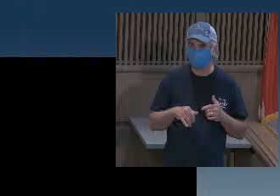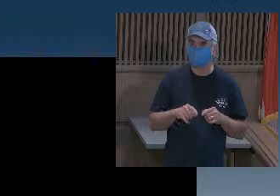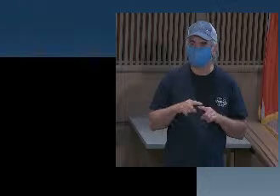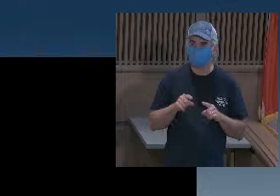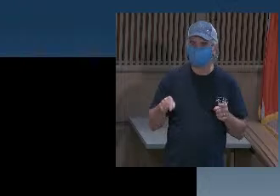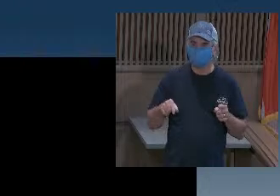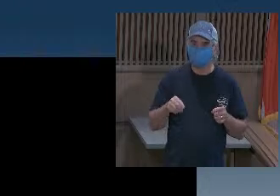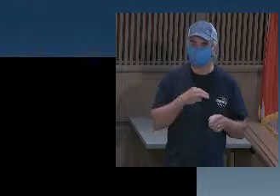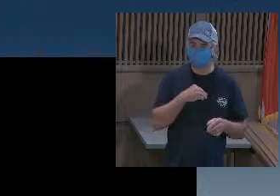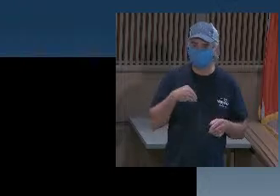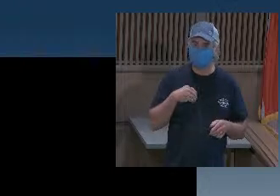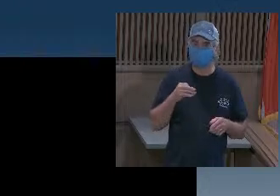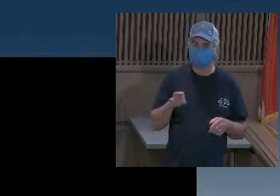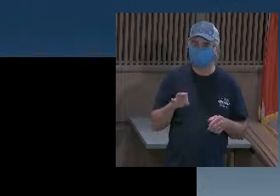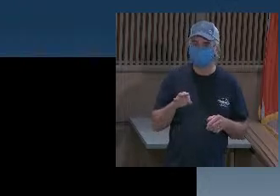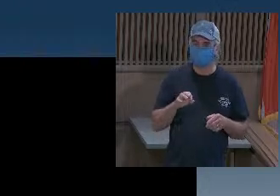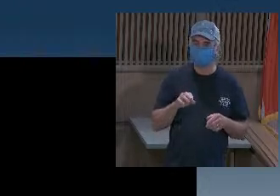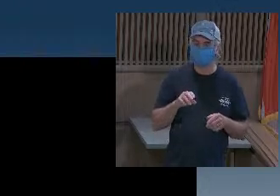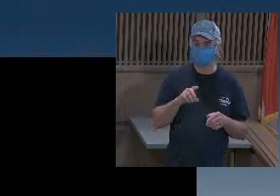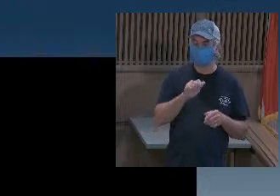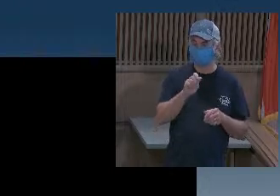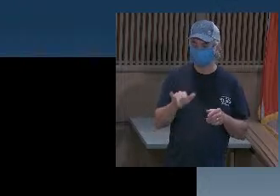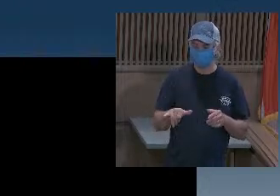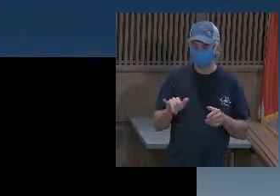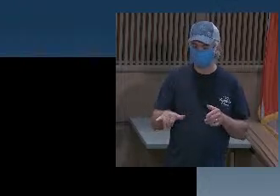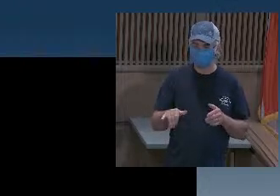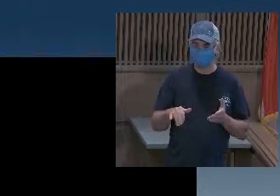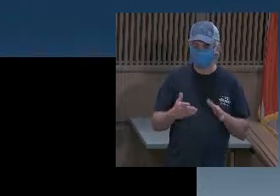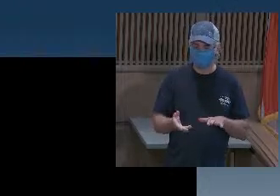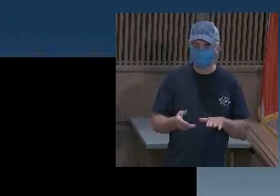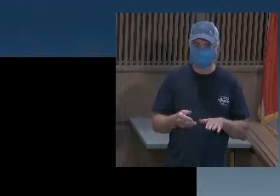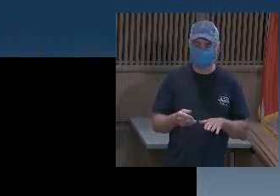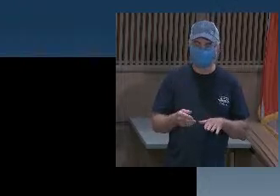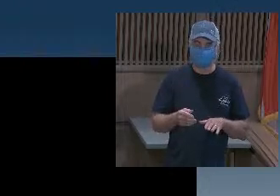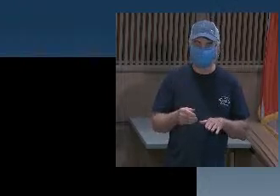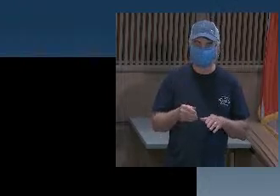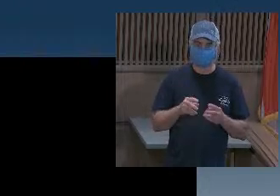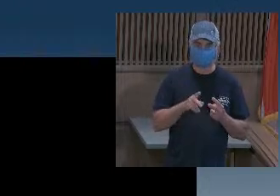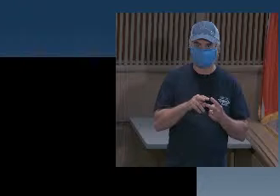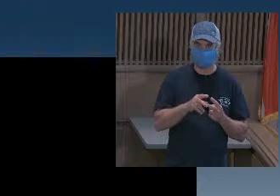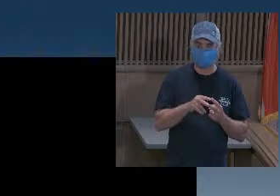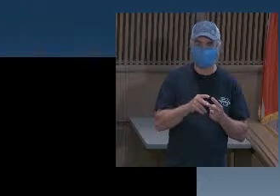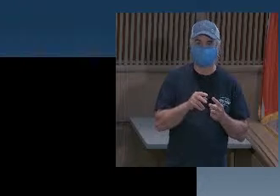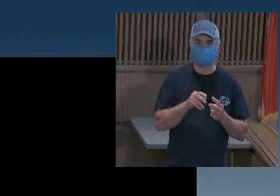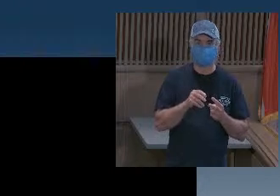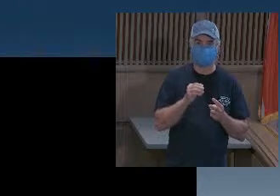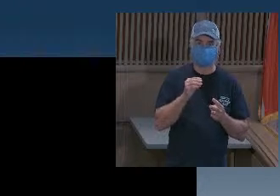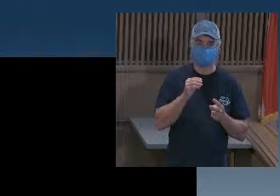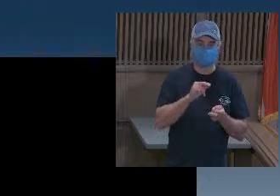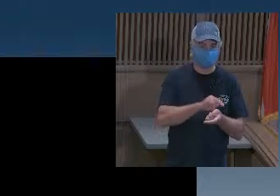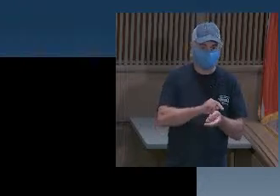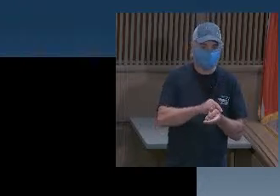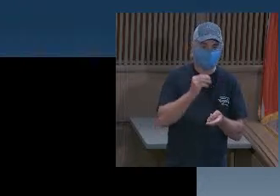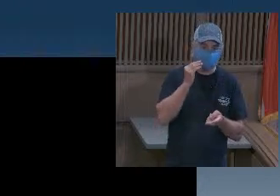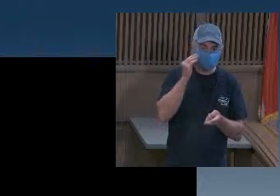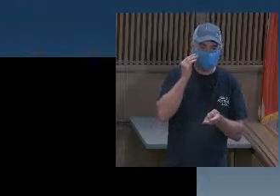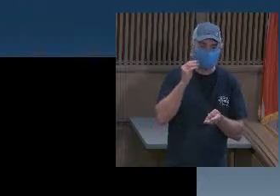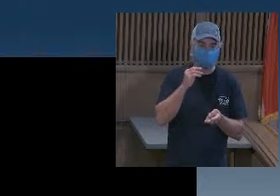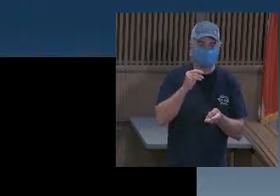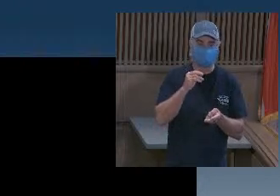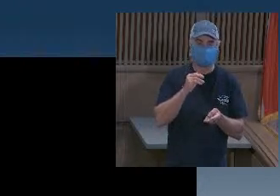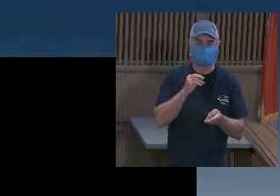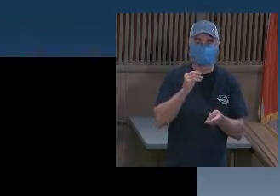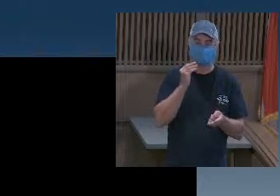Dougherty County, whether they was in a nursing home, at home, or in the hospital. I add all those numbers together, that's how we came